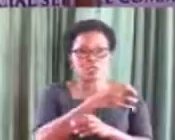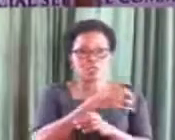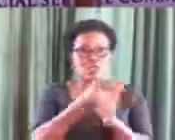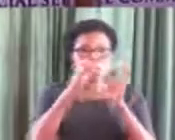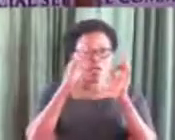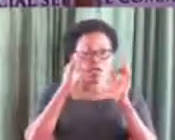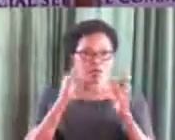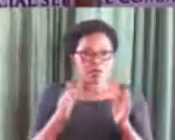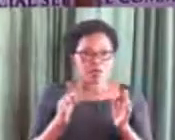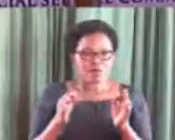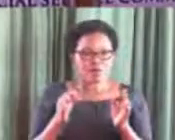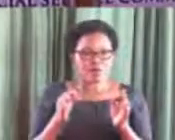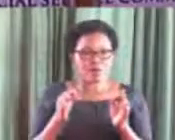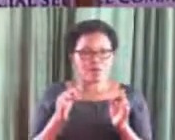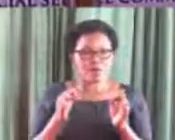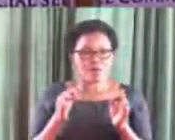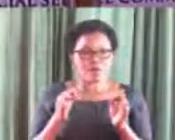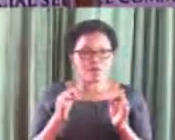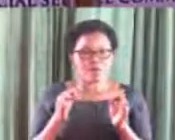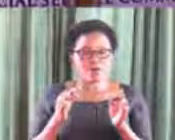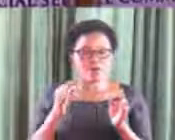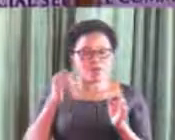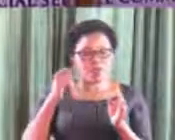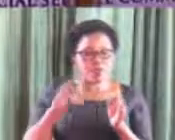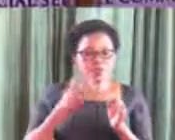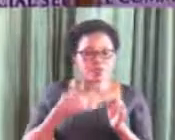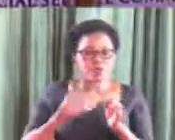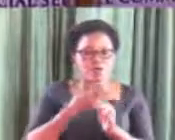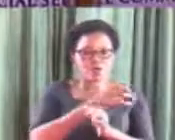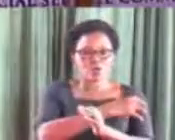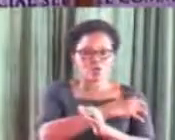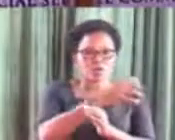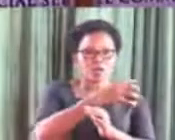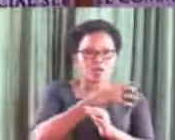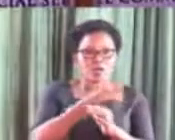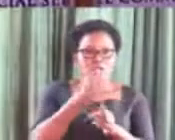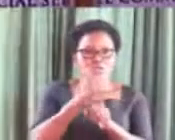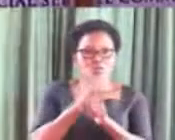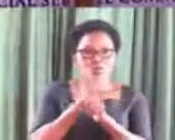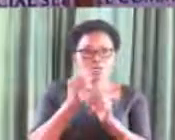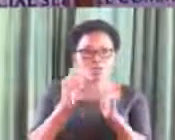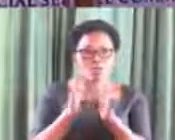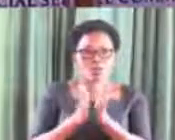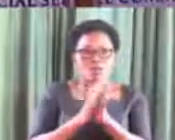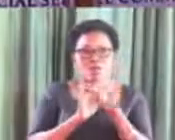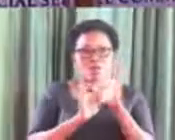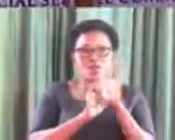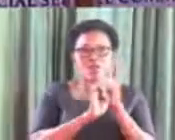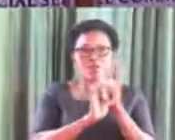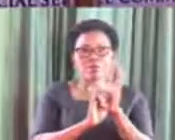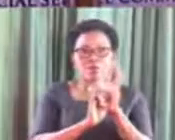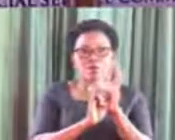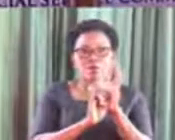not they have jurisdiction to deal with, for example,